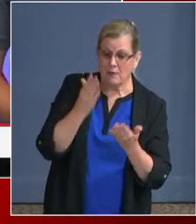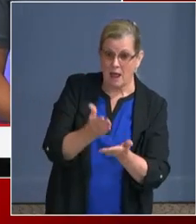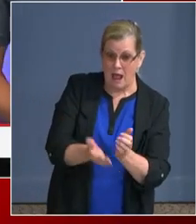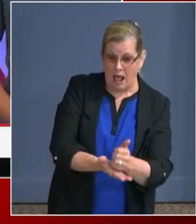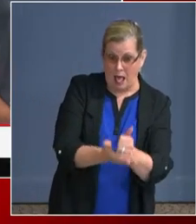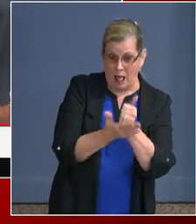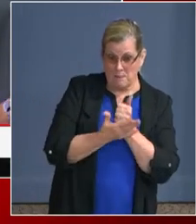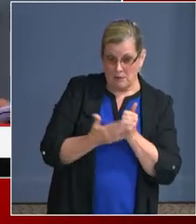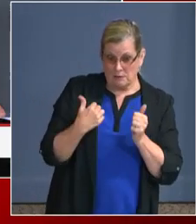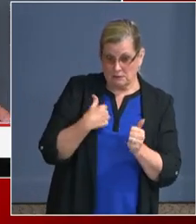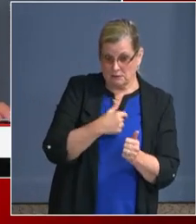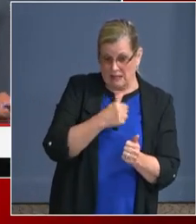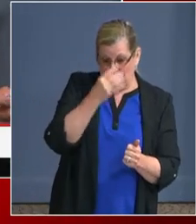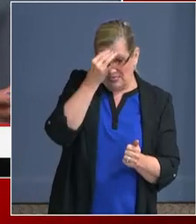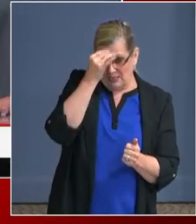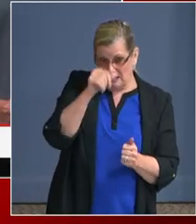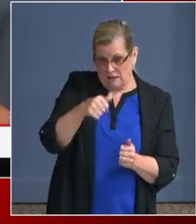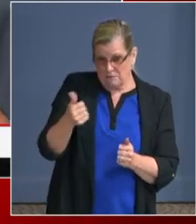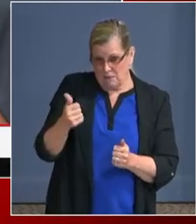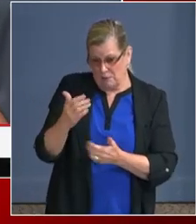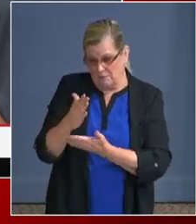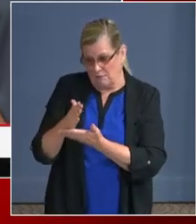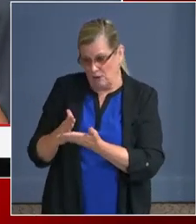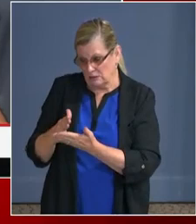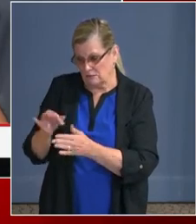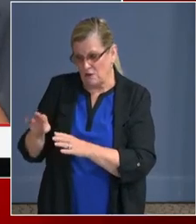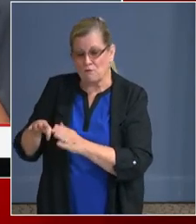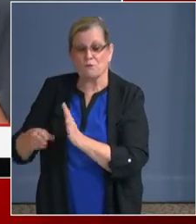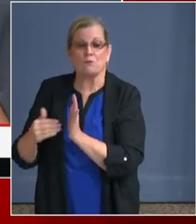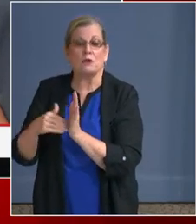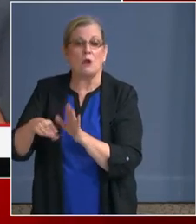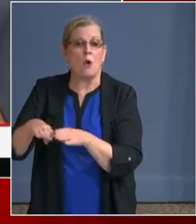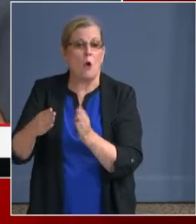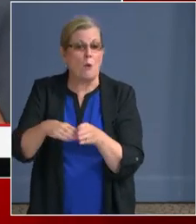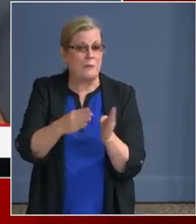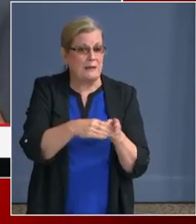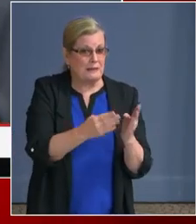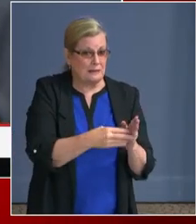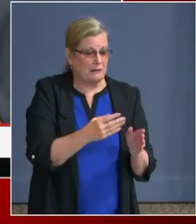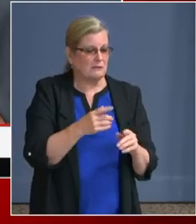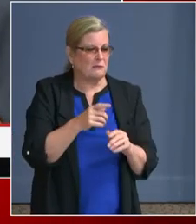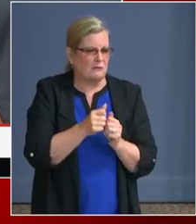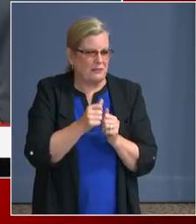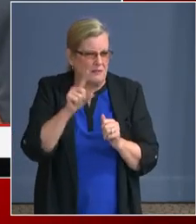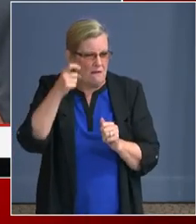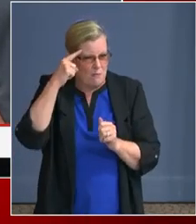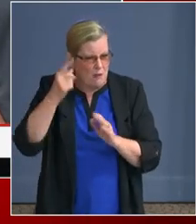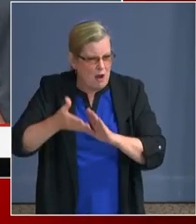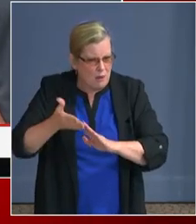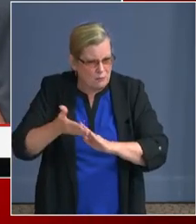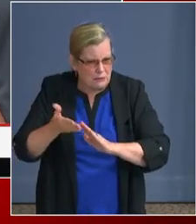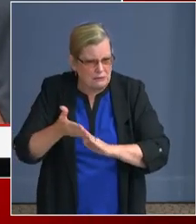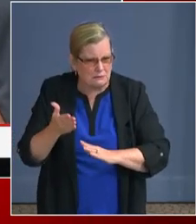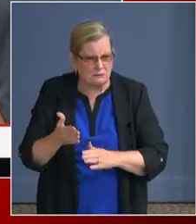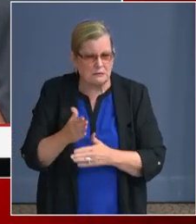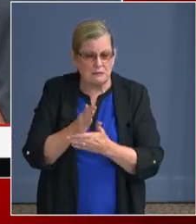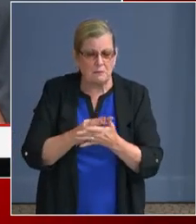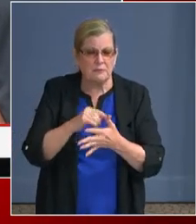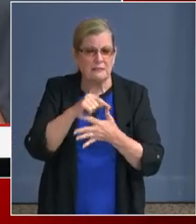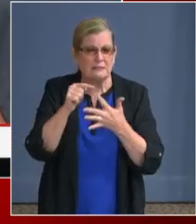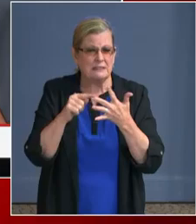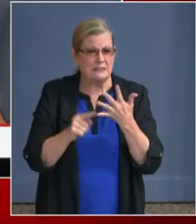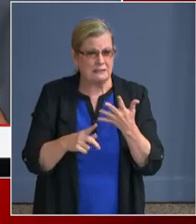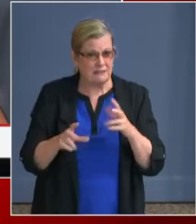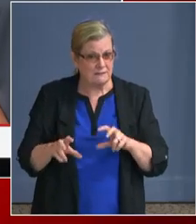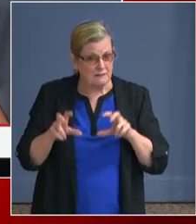about other parts of our reopening or even government operations. So some of these organizations have invested a lot of time